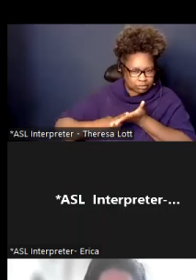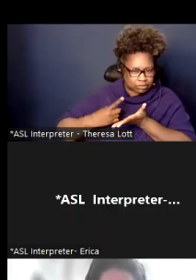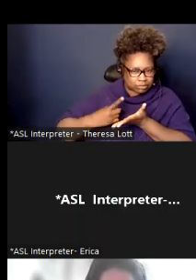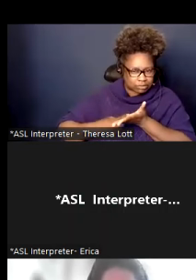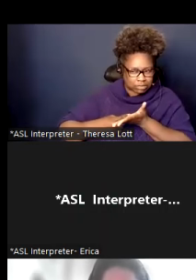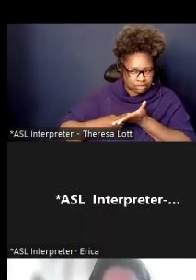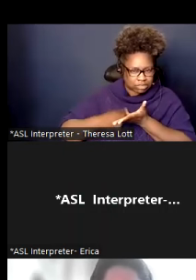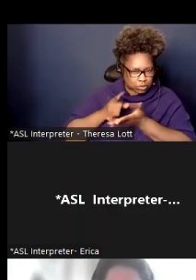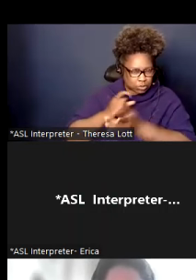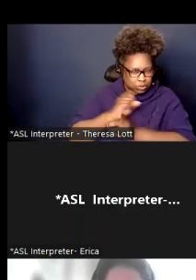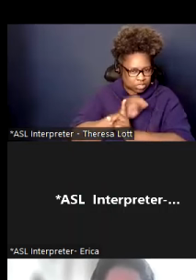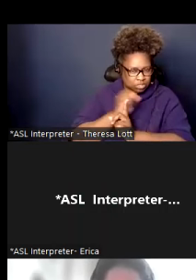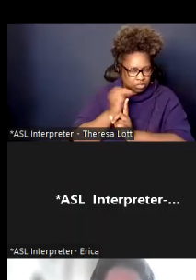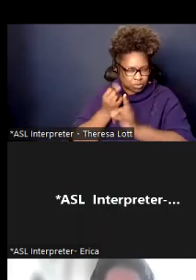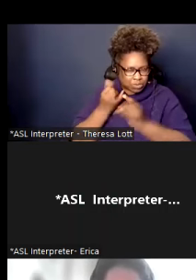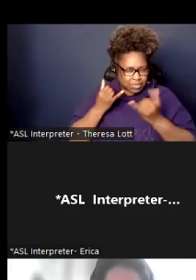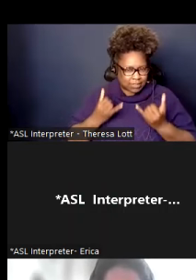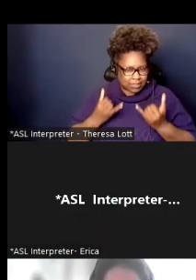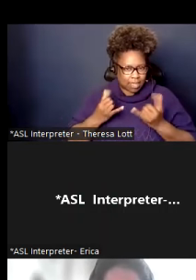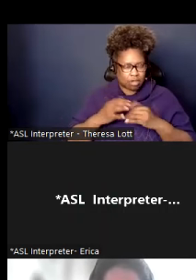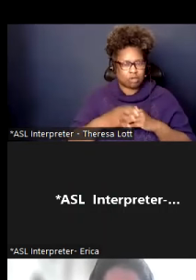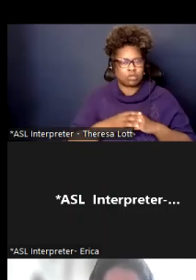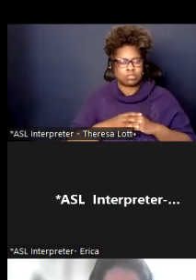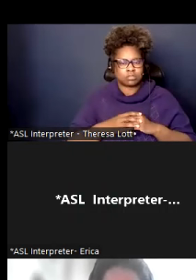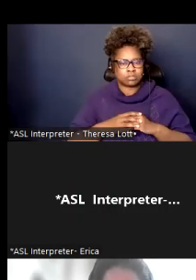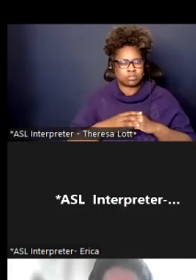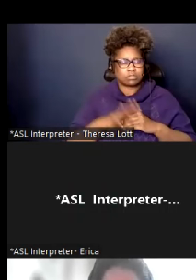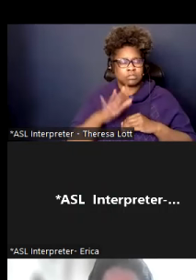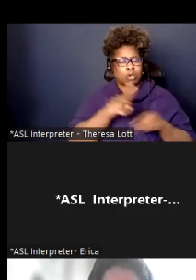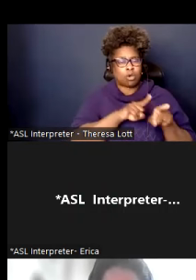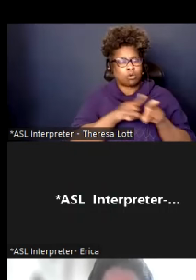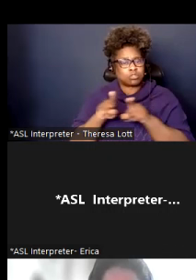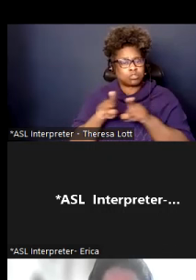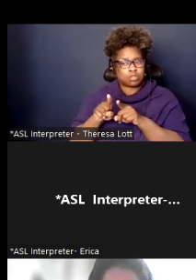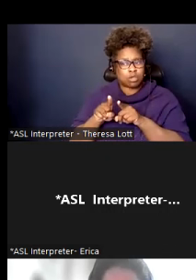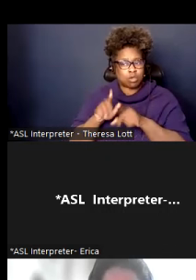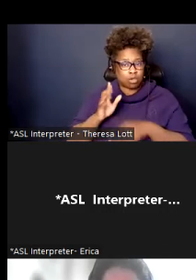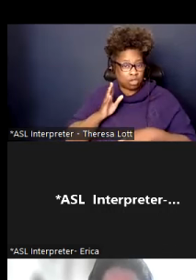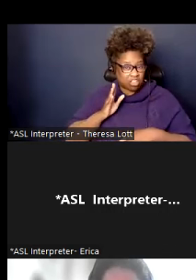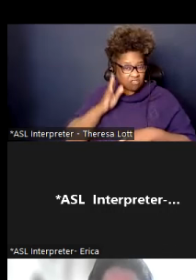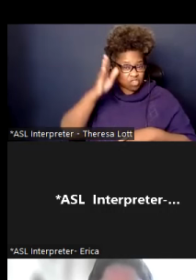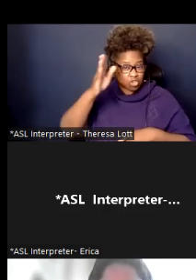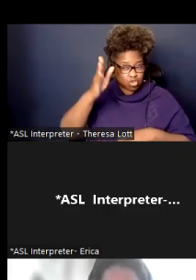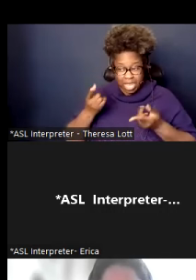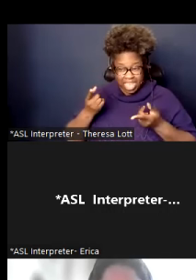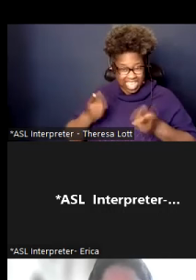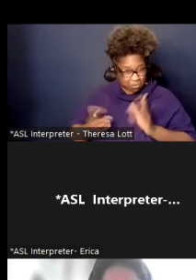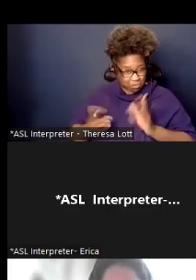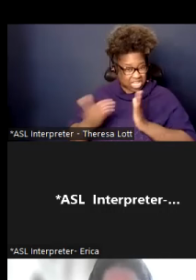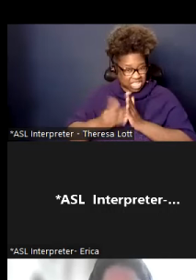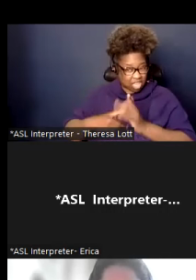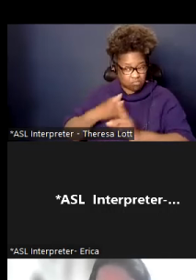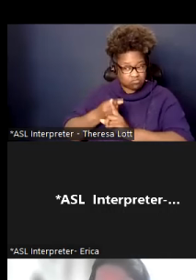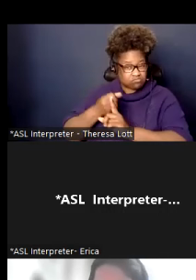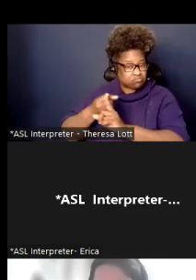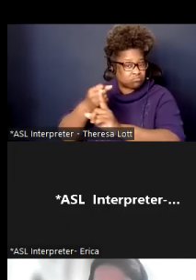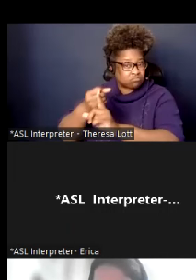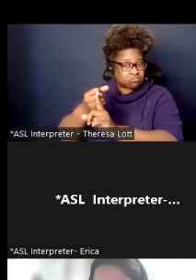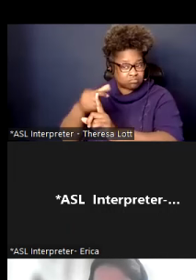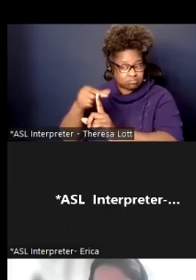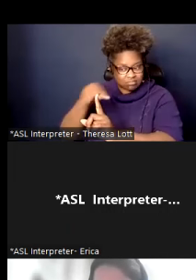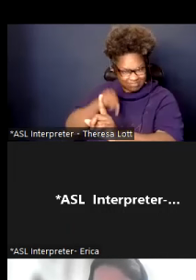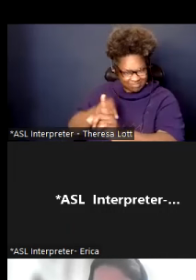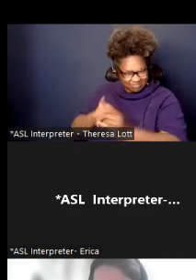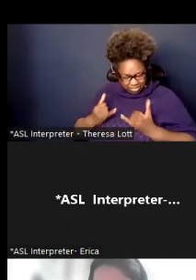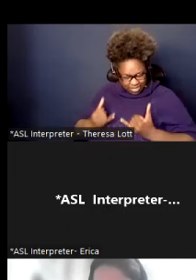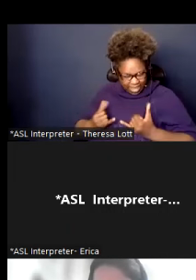now and how we plan for those events in the future is going to determine